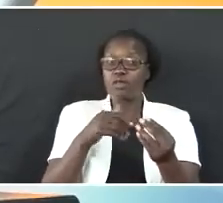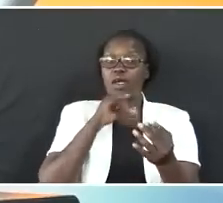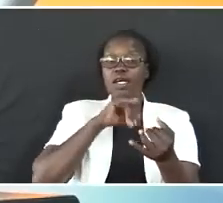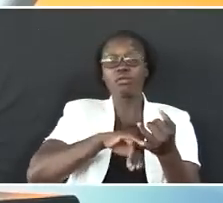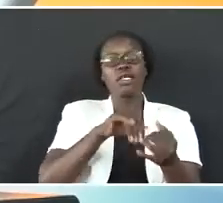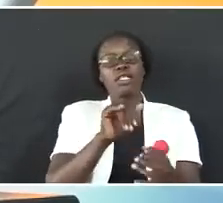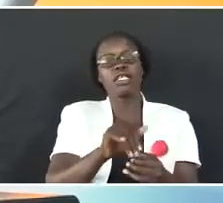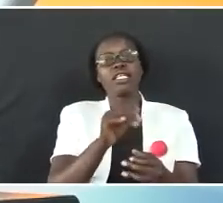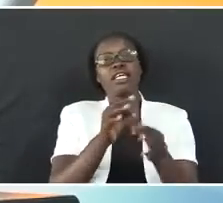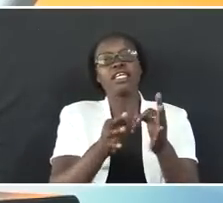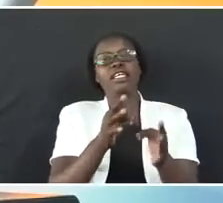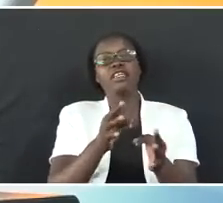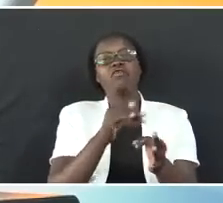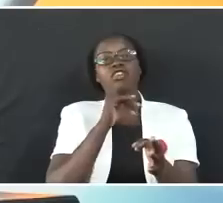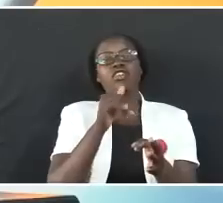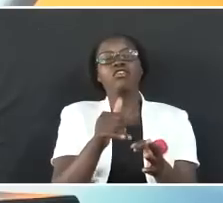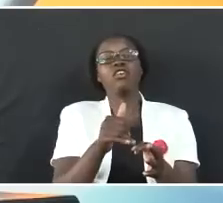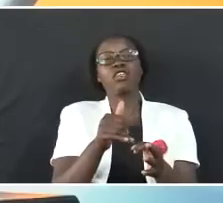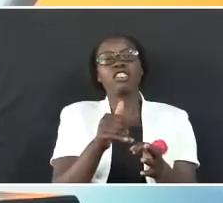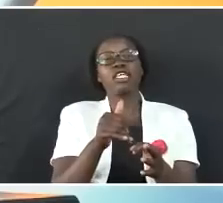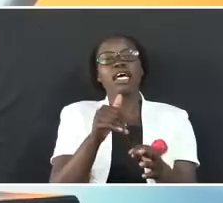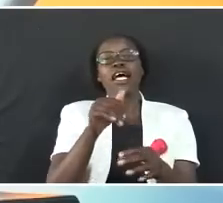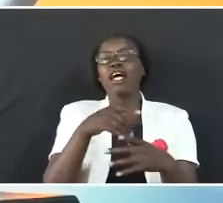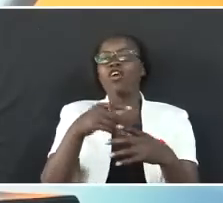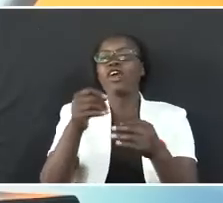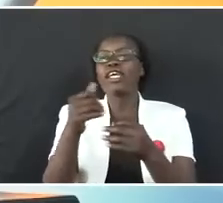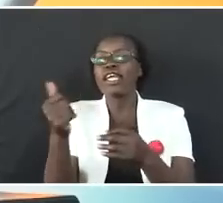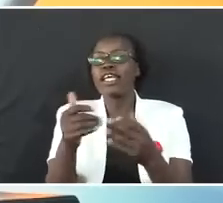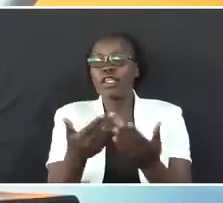that if it is not getting anywhere,